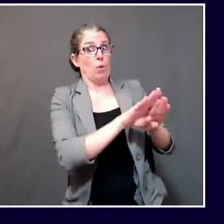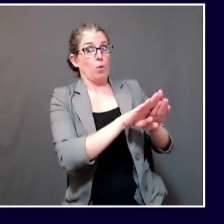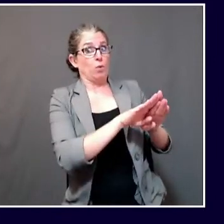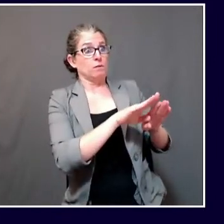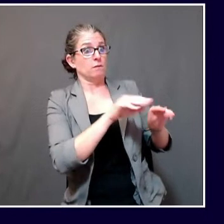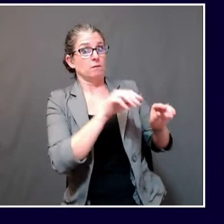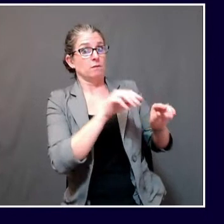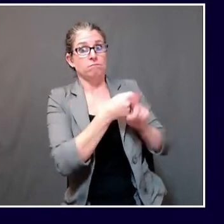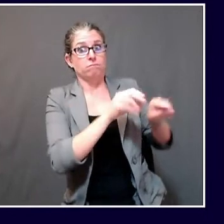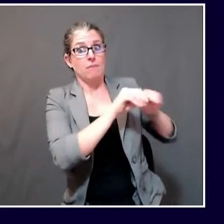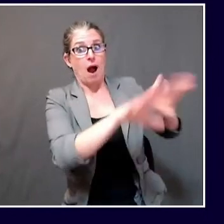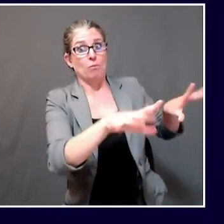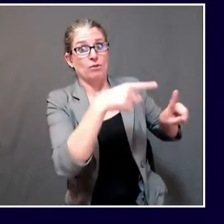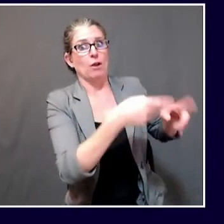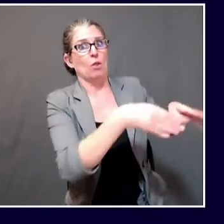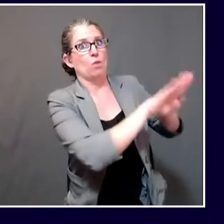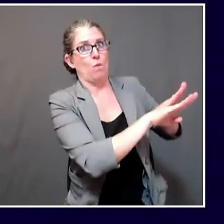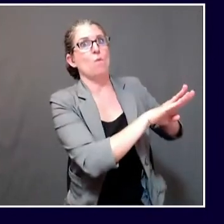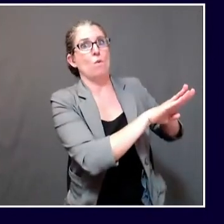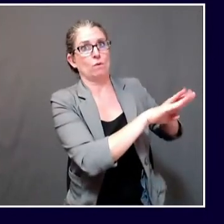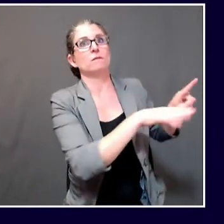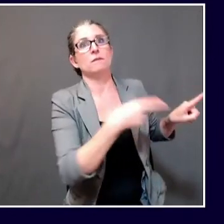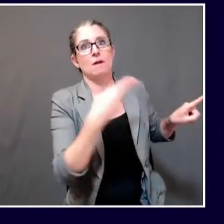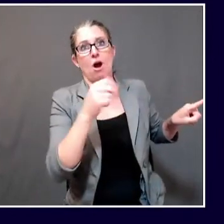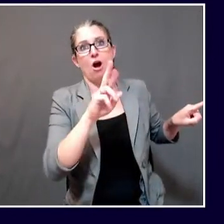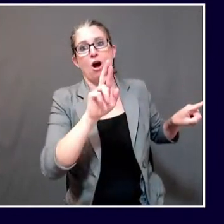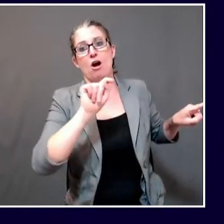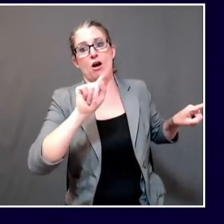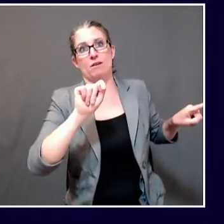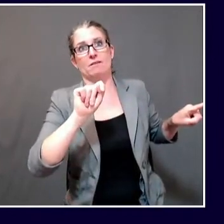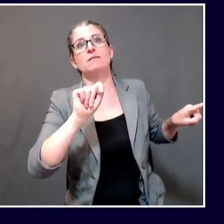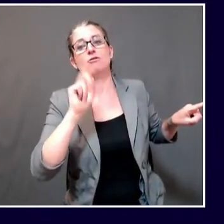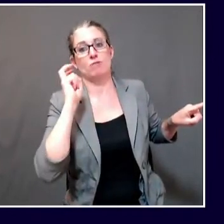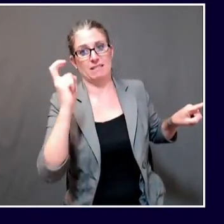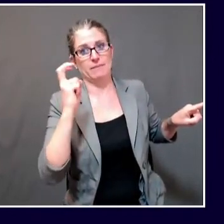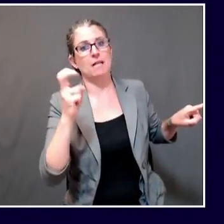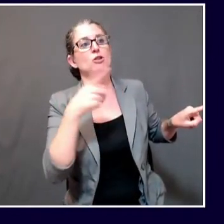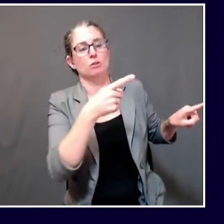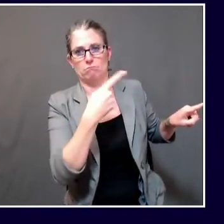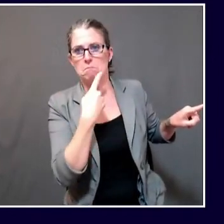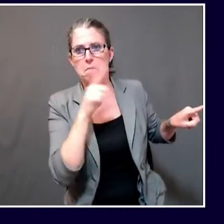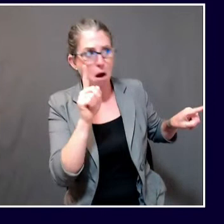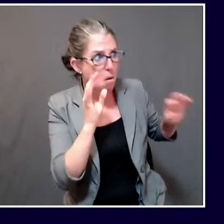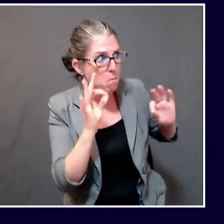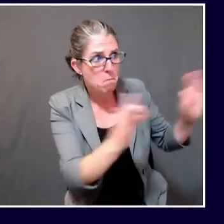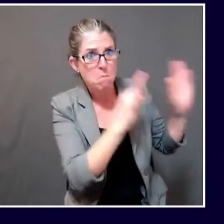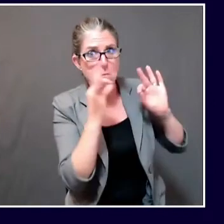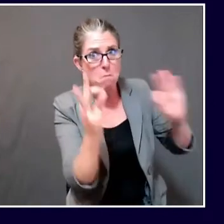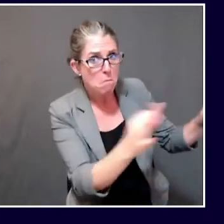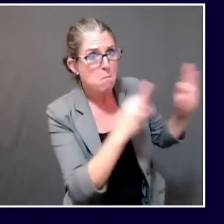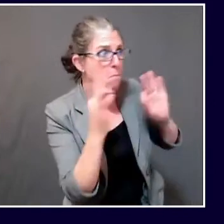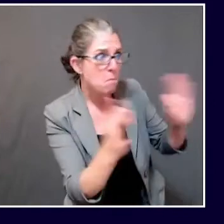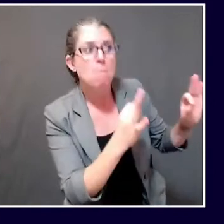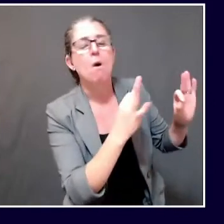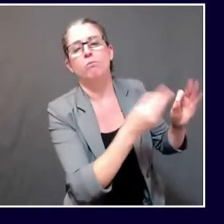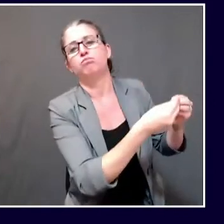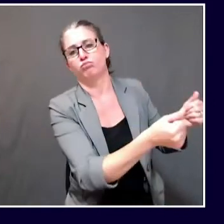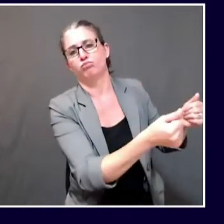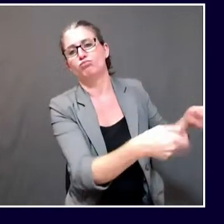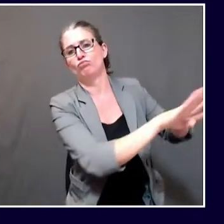opened additional outbreak investigations. Recently, we opened an outbreak investigation into the